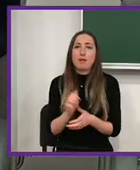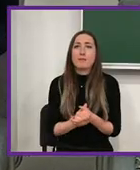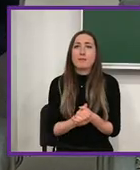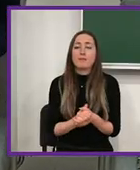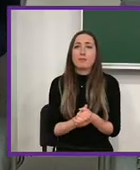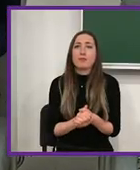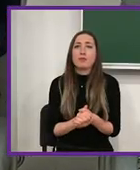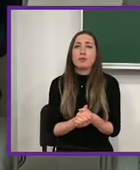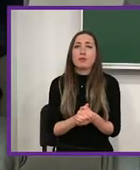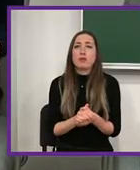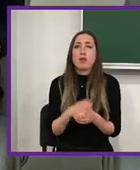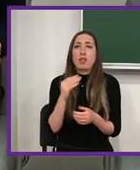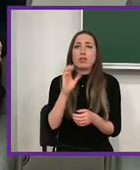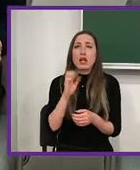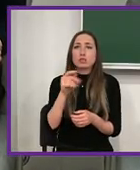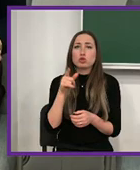Rights, Gabrielle Holly,